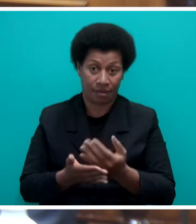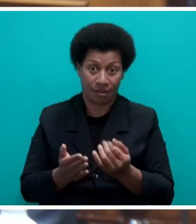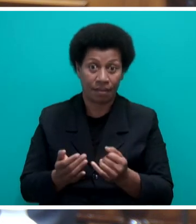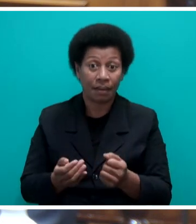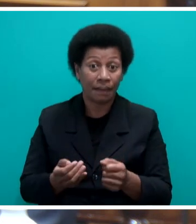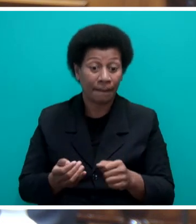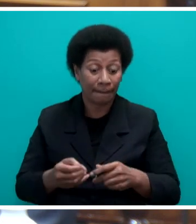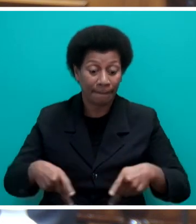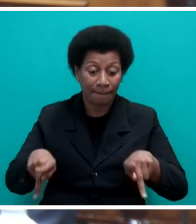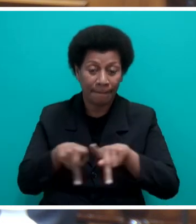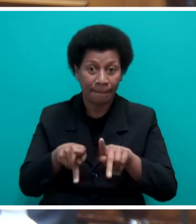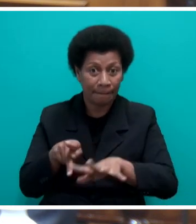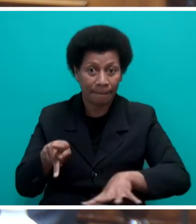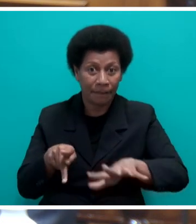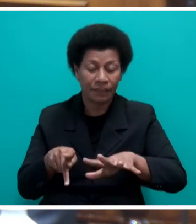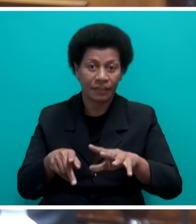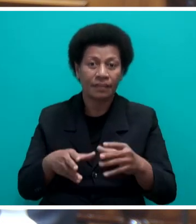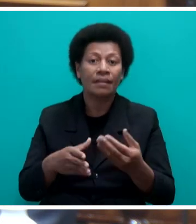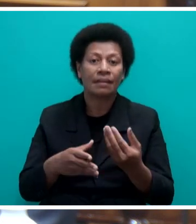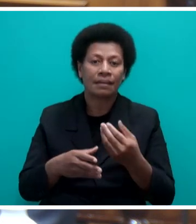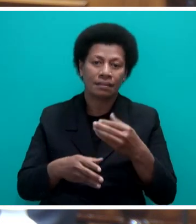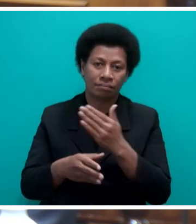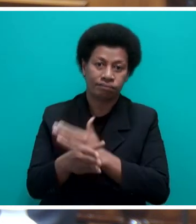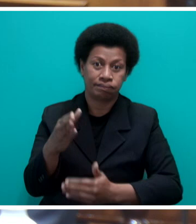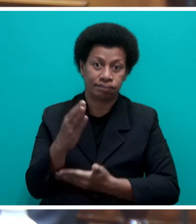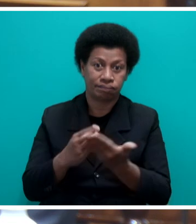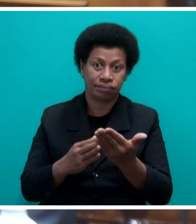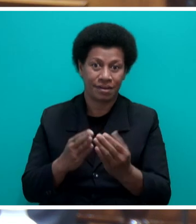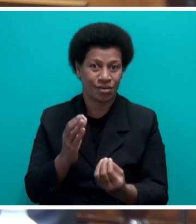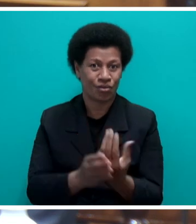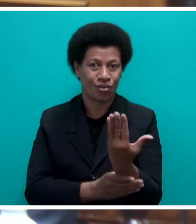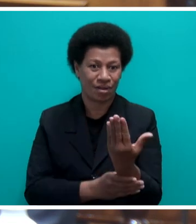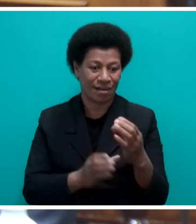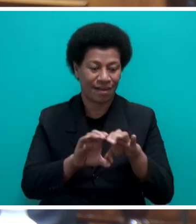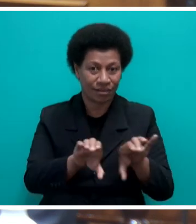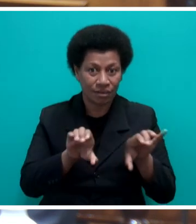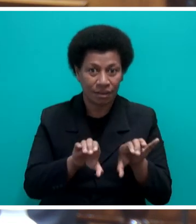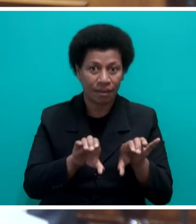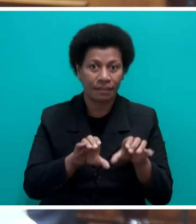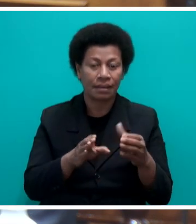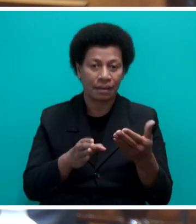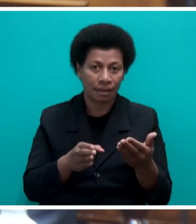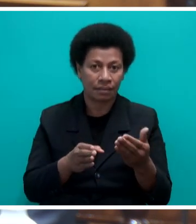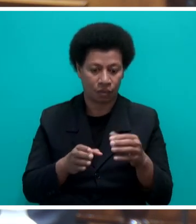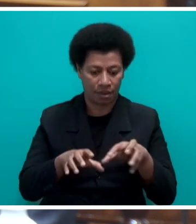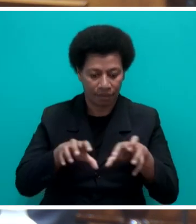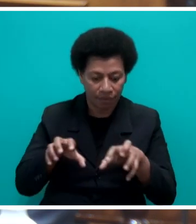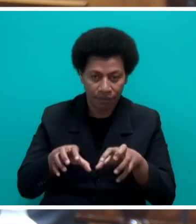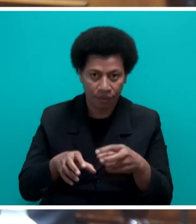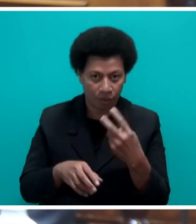staffs from the Cane Growers Council, my ministry and FTC will actively monitor the